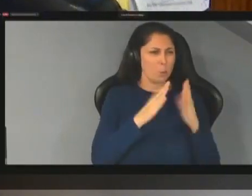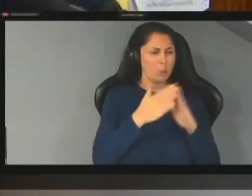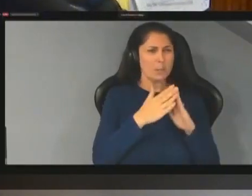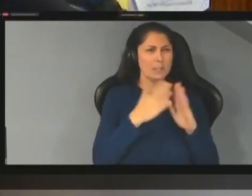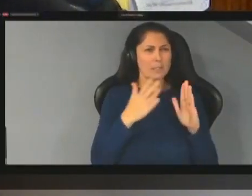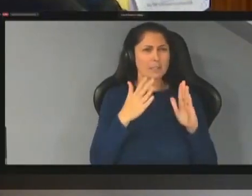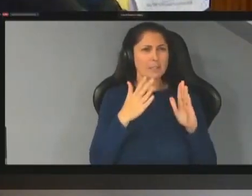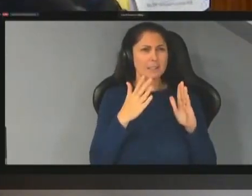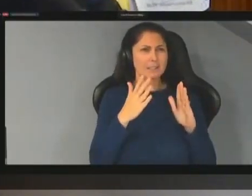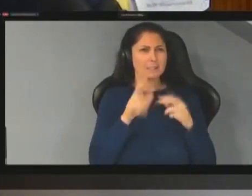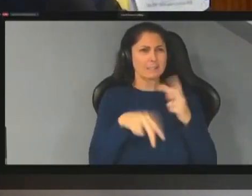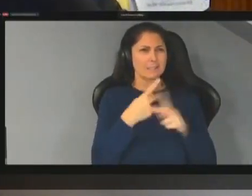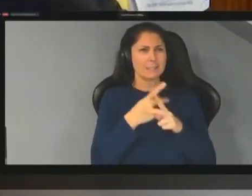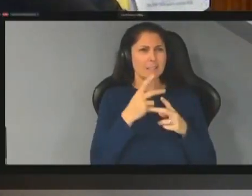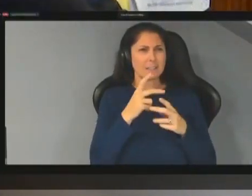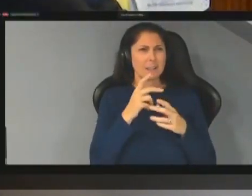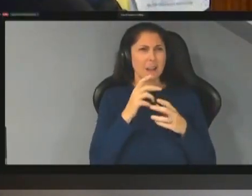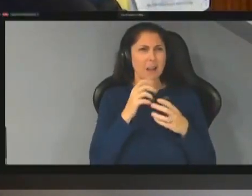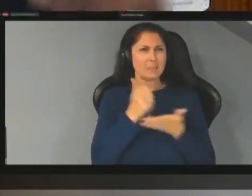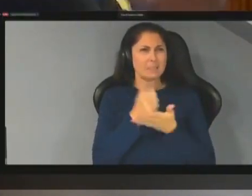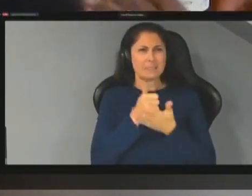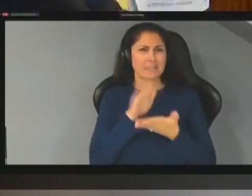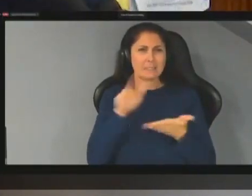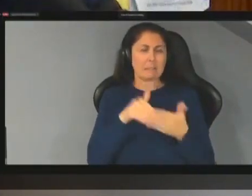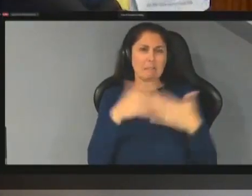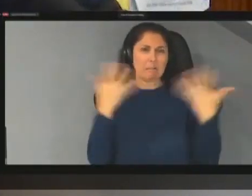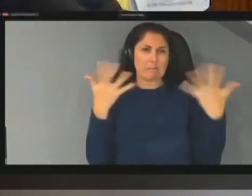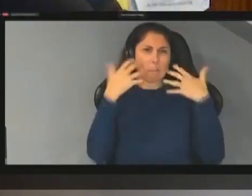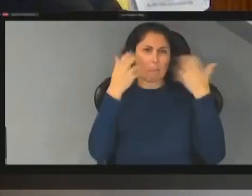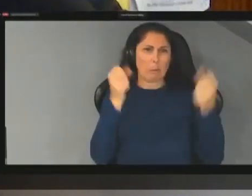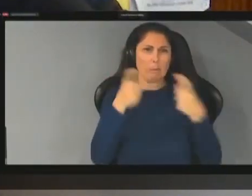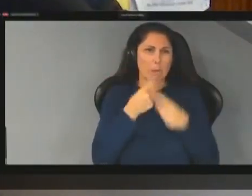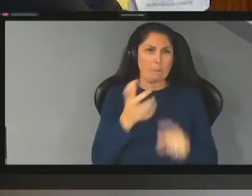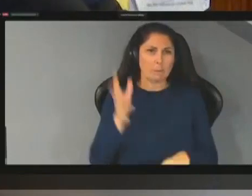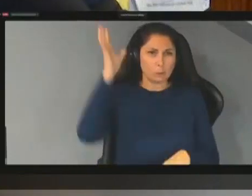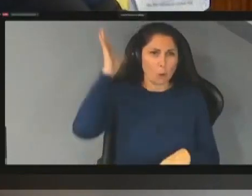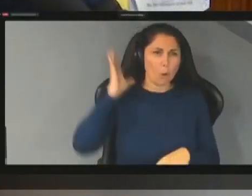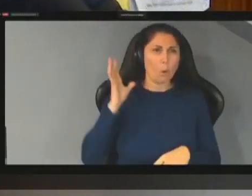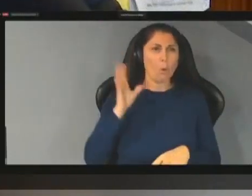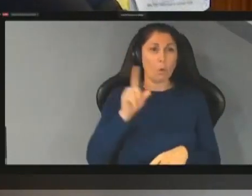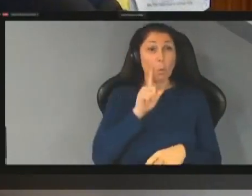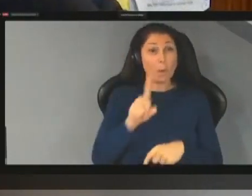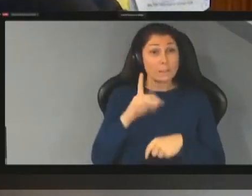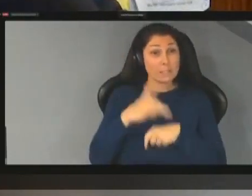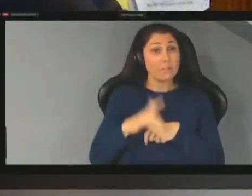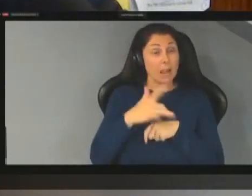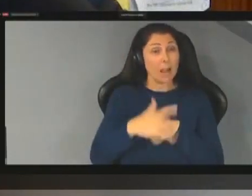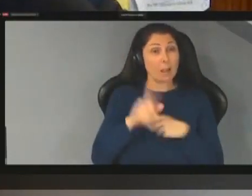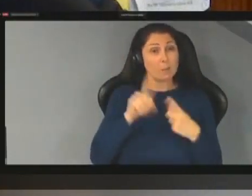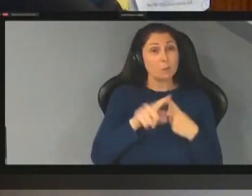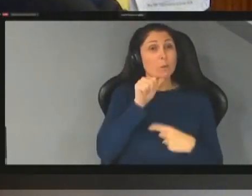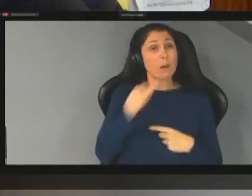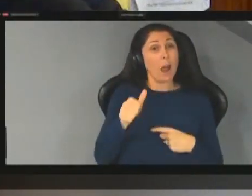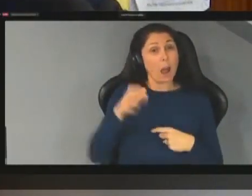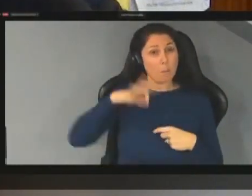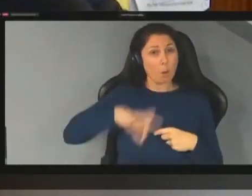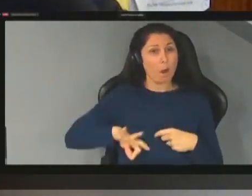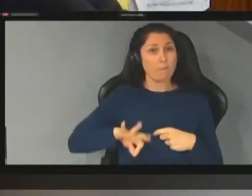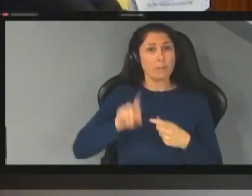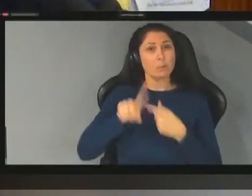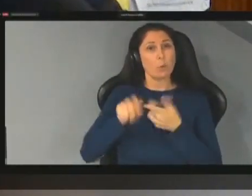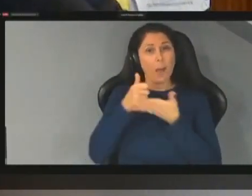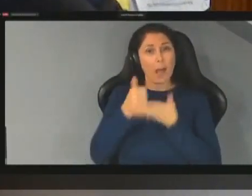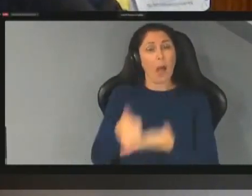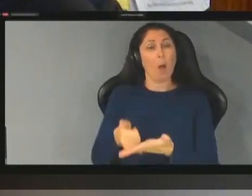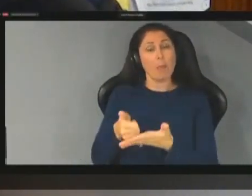Assistance Center. I'm remembering that from years ago, was available to nonprofits to help them skill